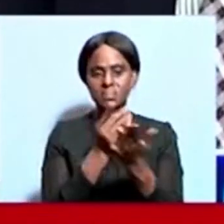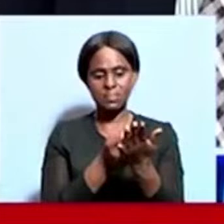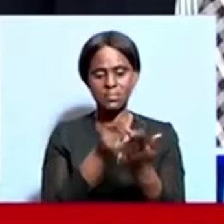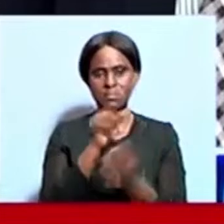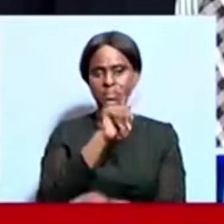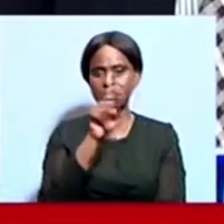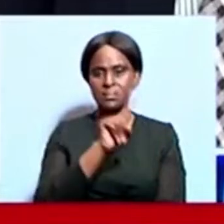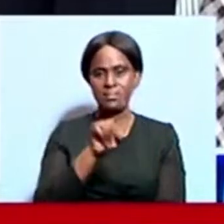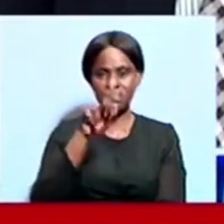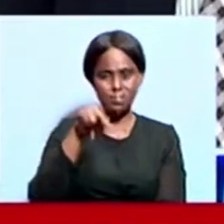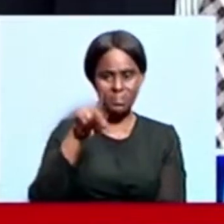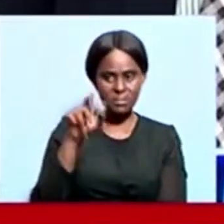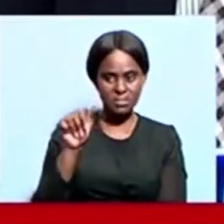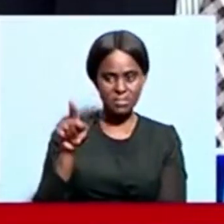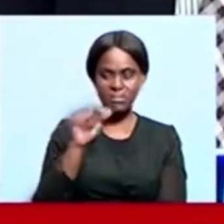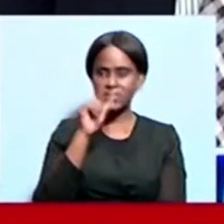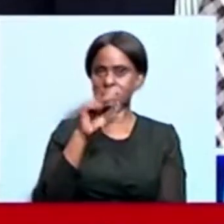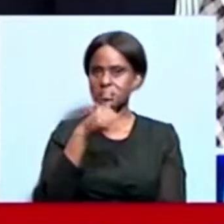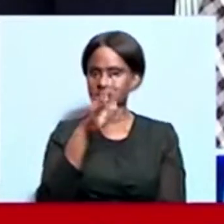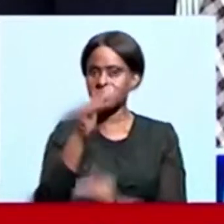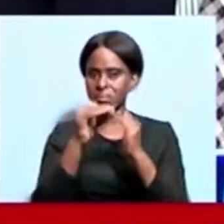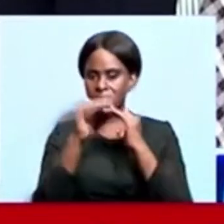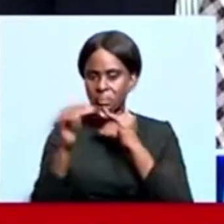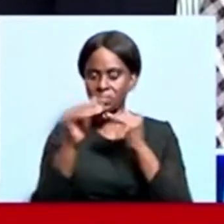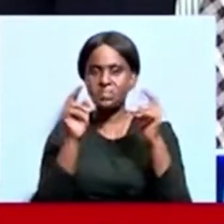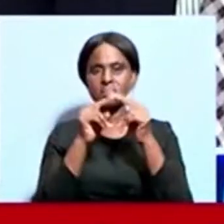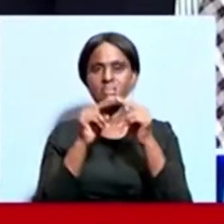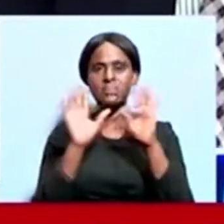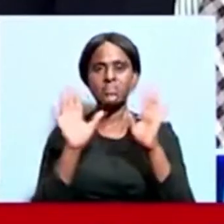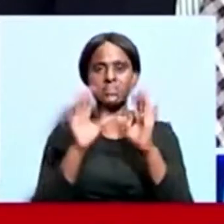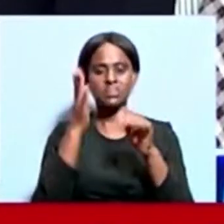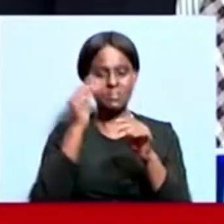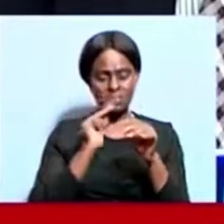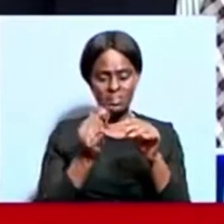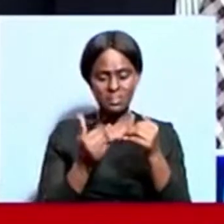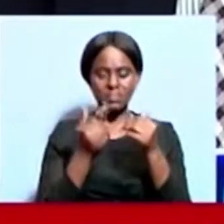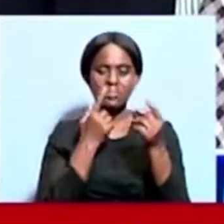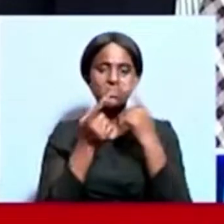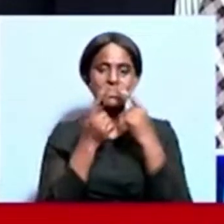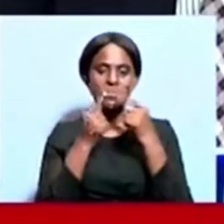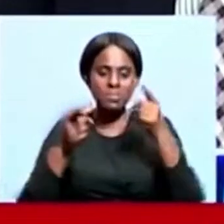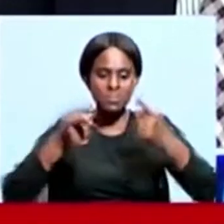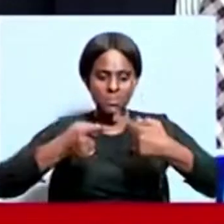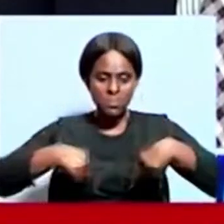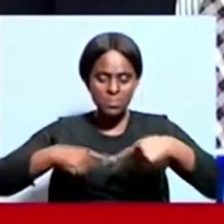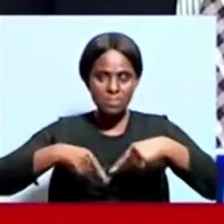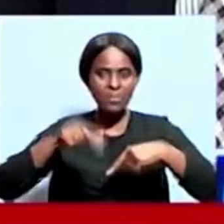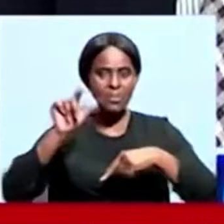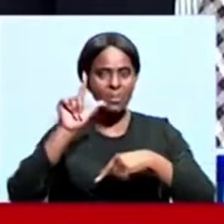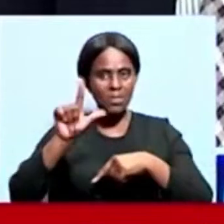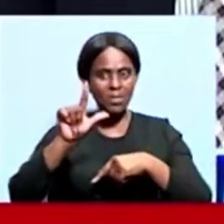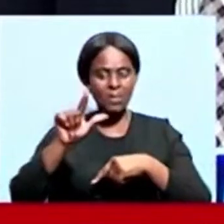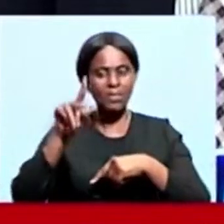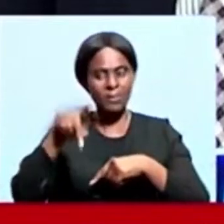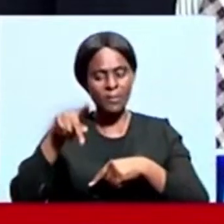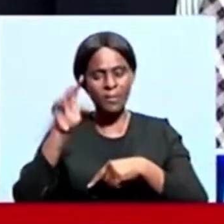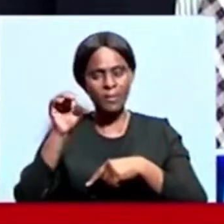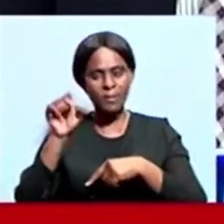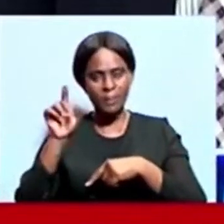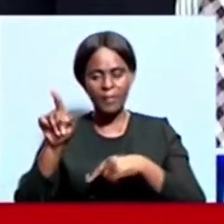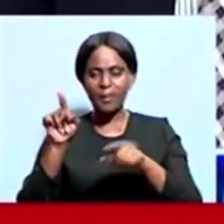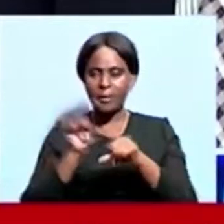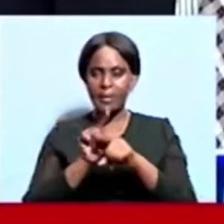not issued standard contracts. That's why we mentioned that we used local purchase orders, and there were